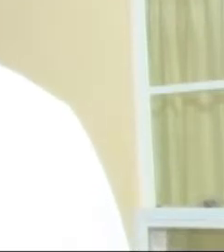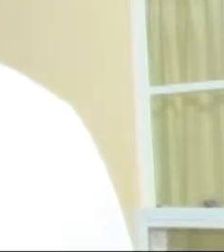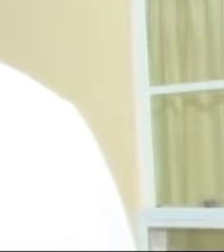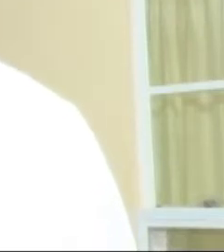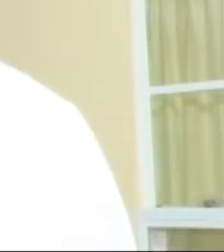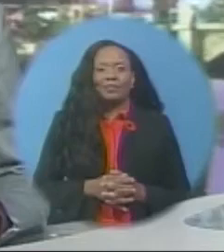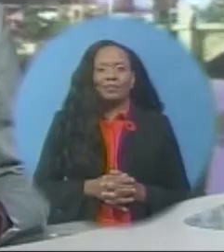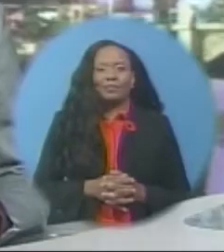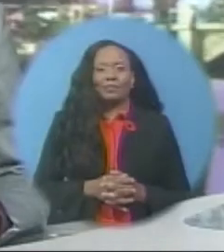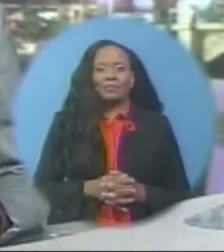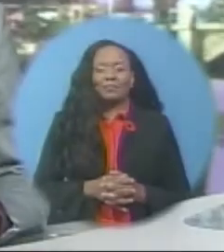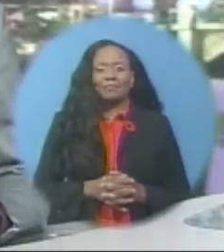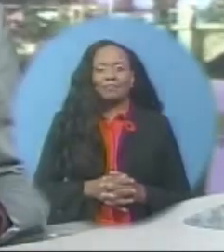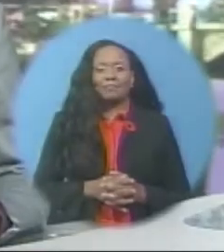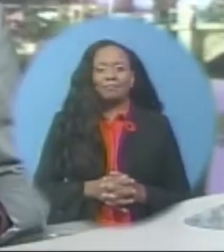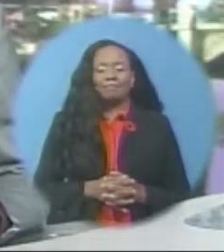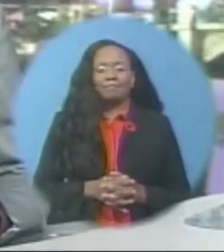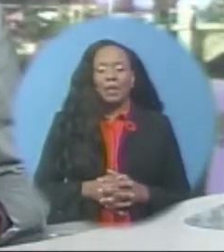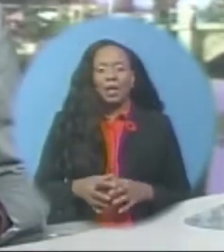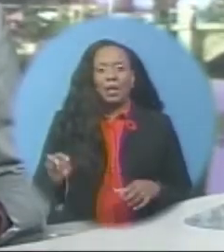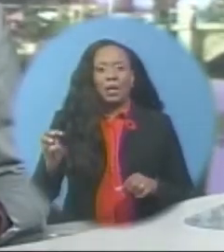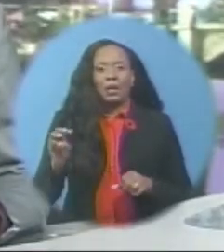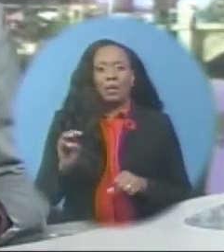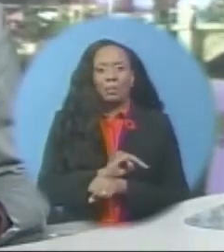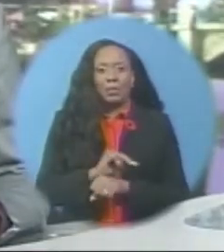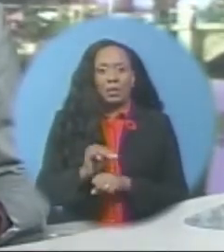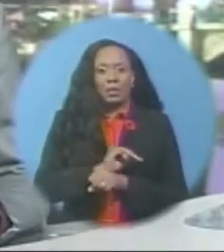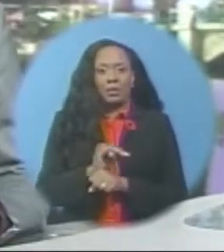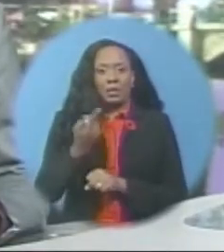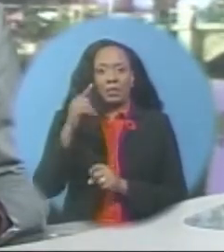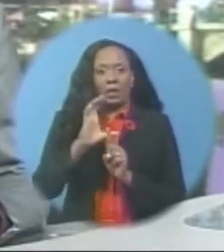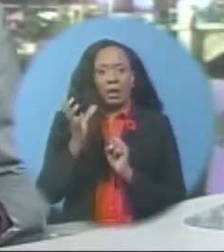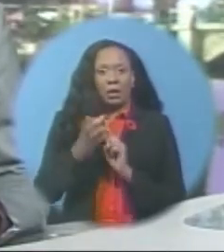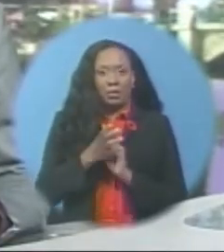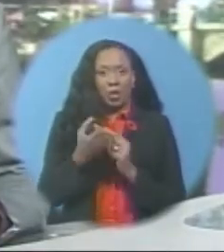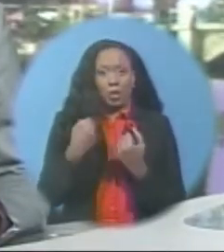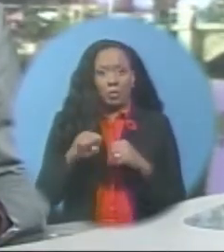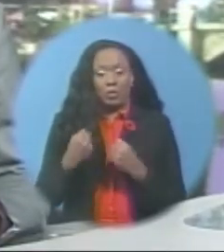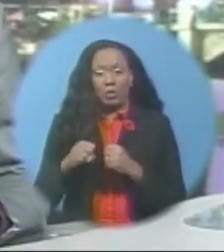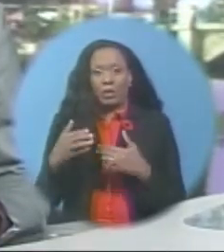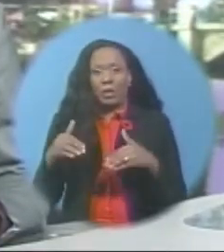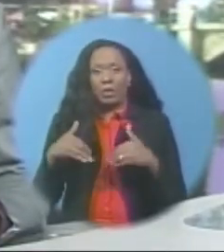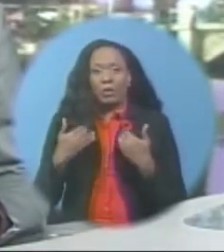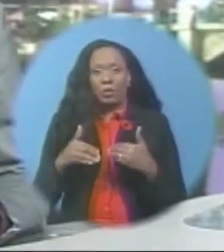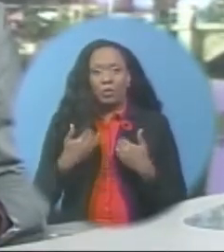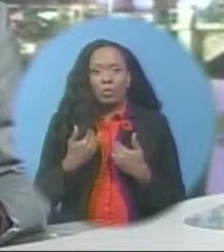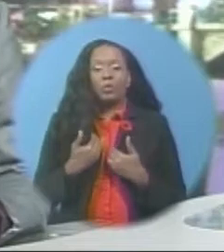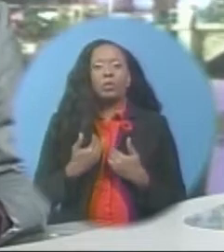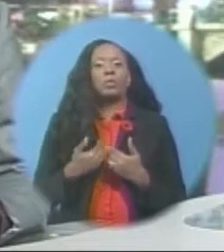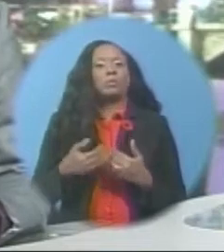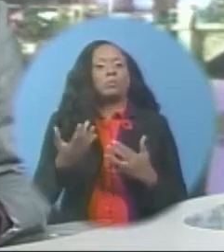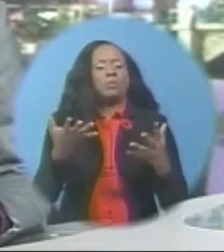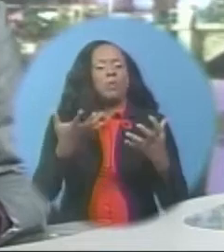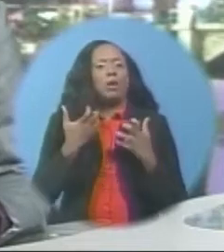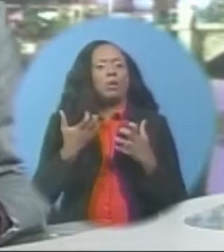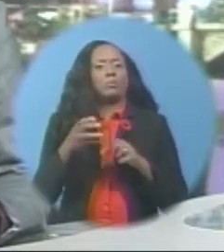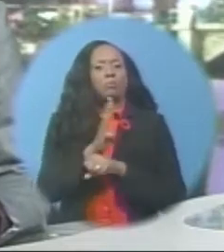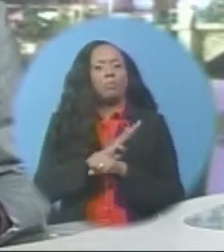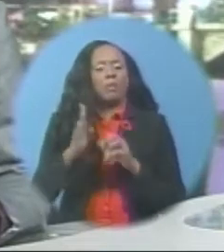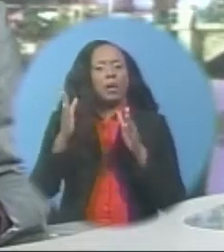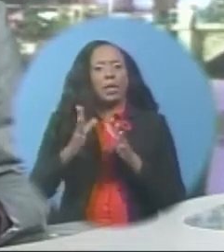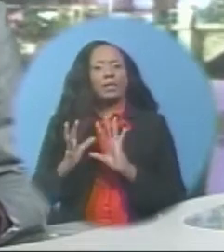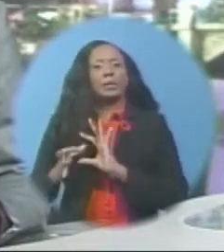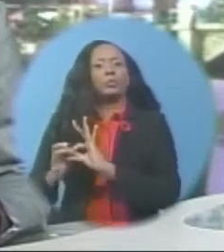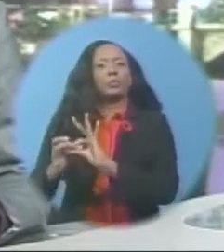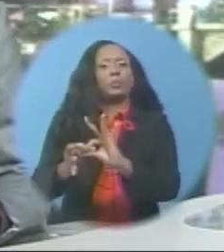in place. In other news, the Ministry of Culture, Sports and Youth has been in the forefront of unifying Barbadians, starting from the